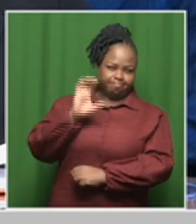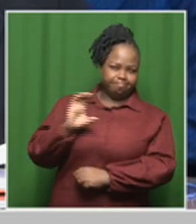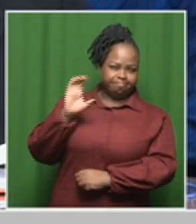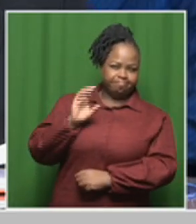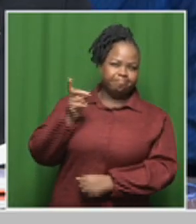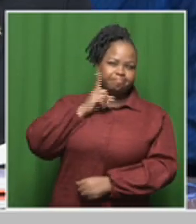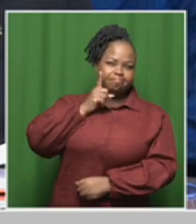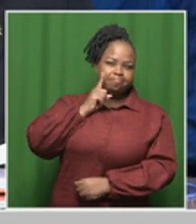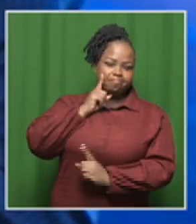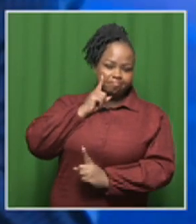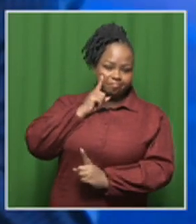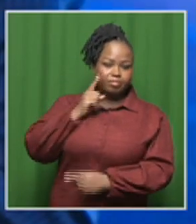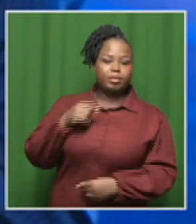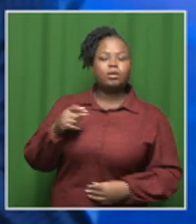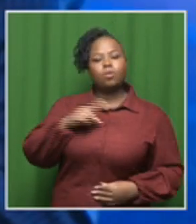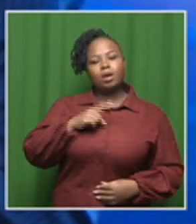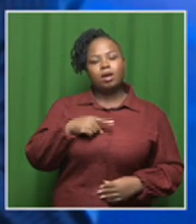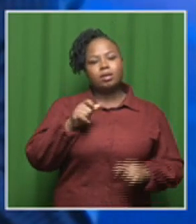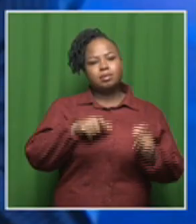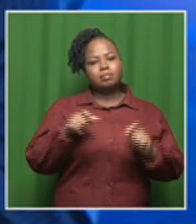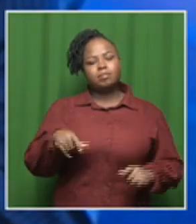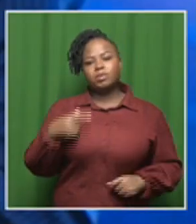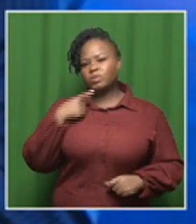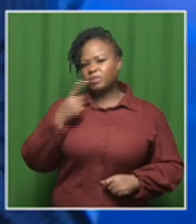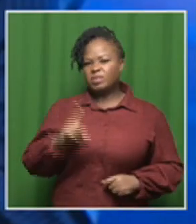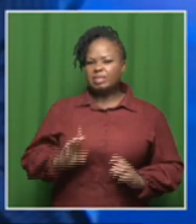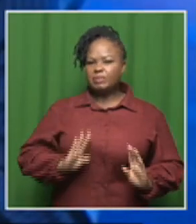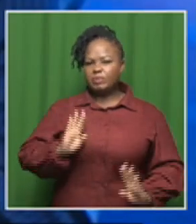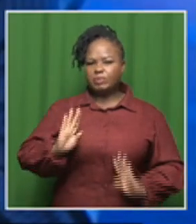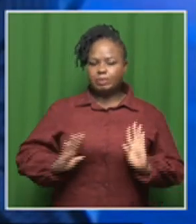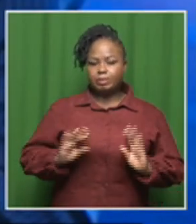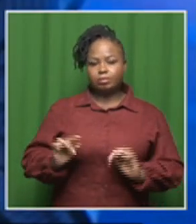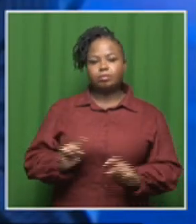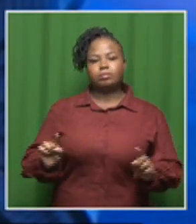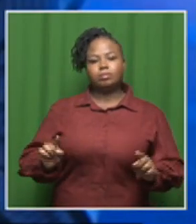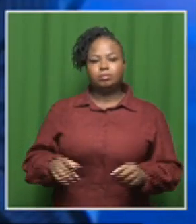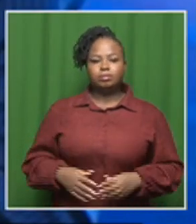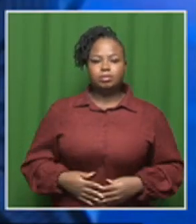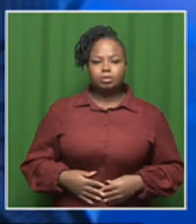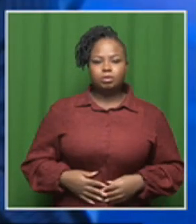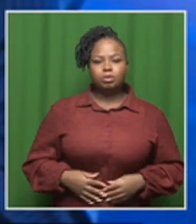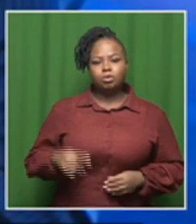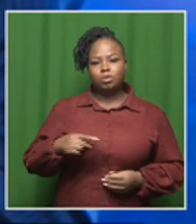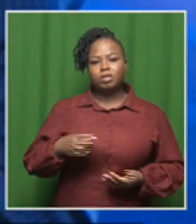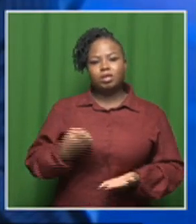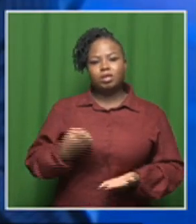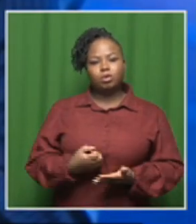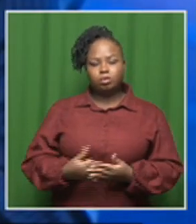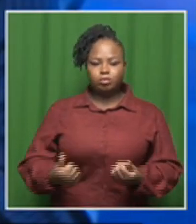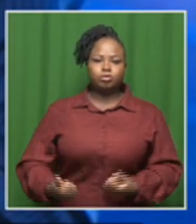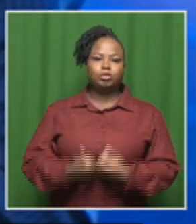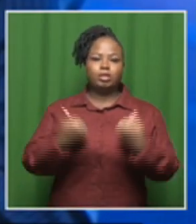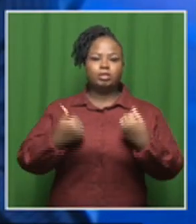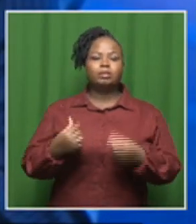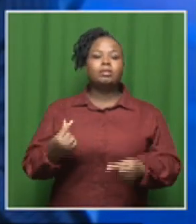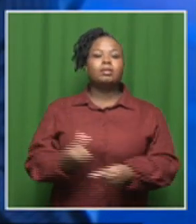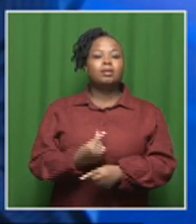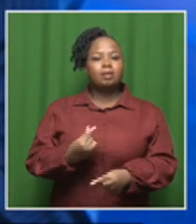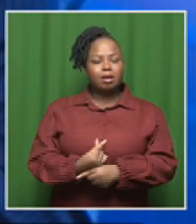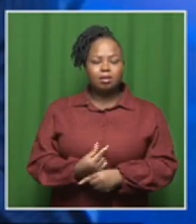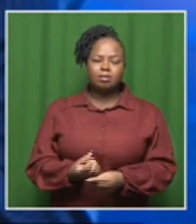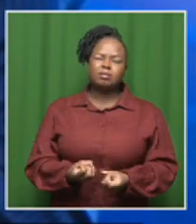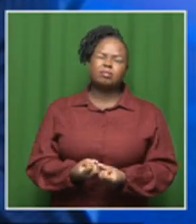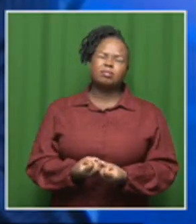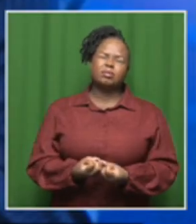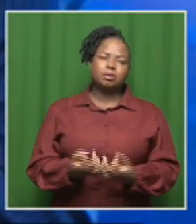think looking at what people are saying and the frustrations due to the economic challenges in Ghana, we saw lots